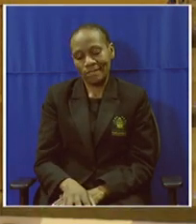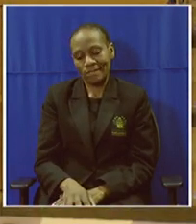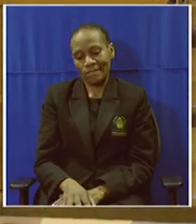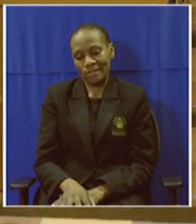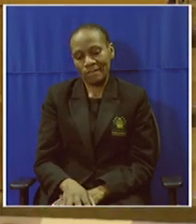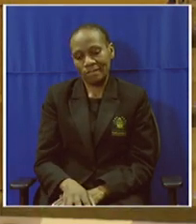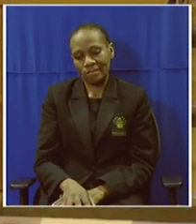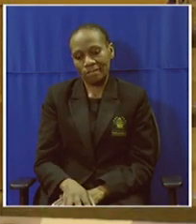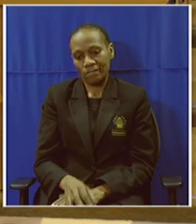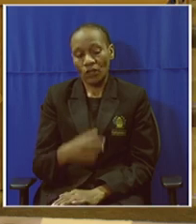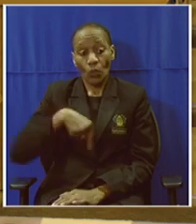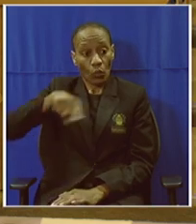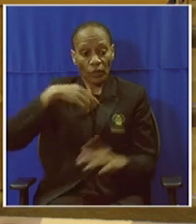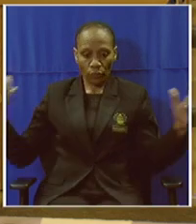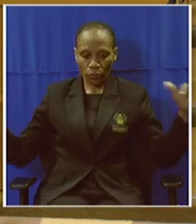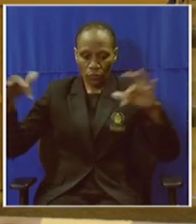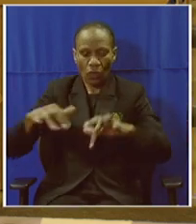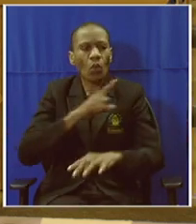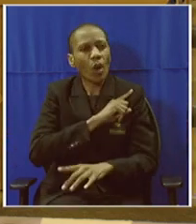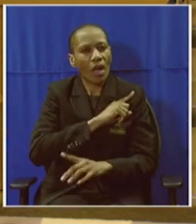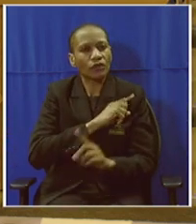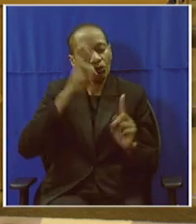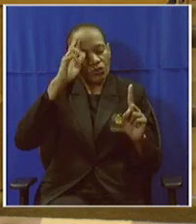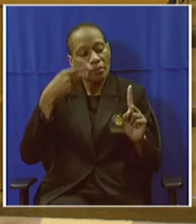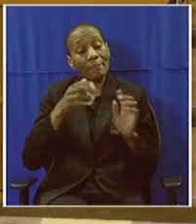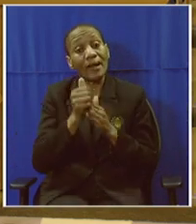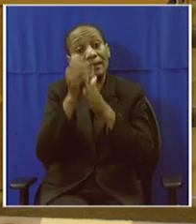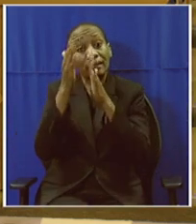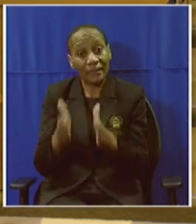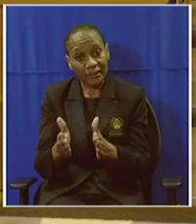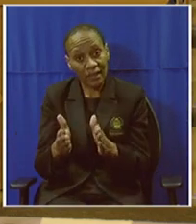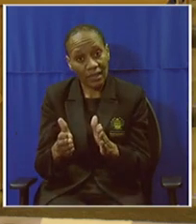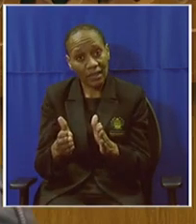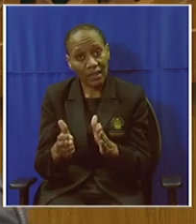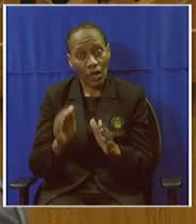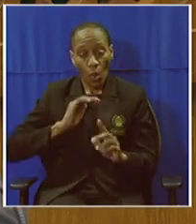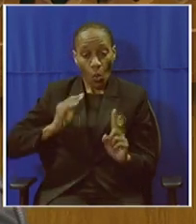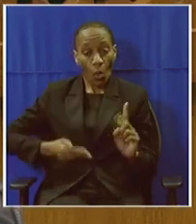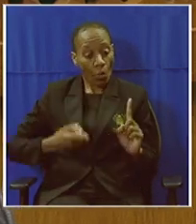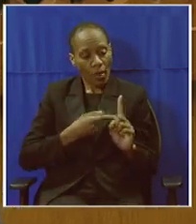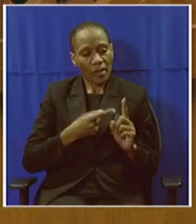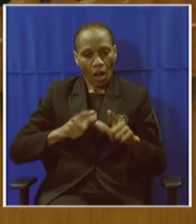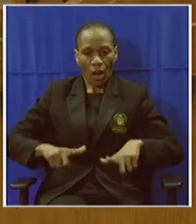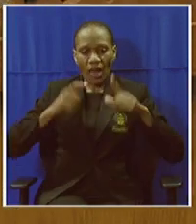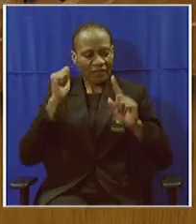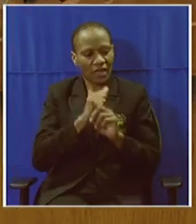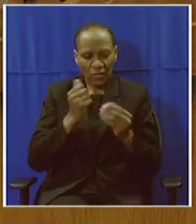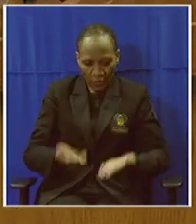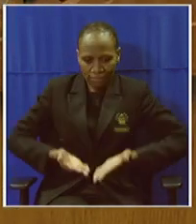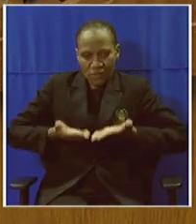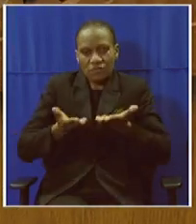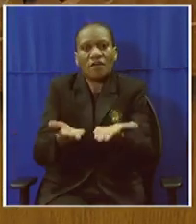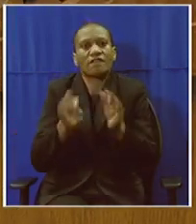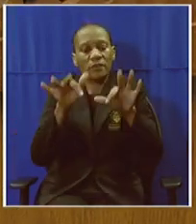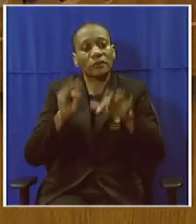We are assembled here to pay tribute to a leader, a woman who dedicated her entire life to the people of